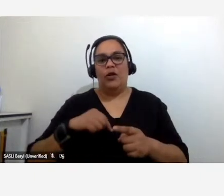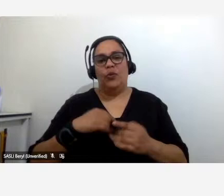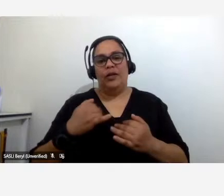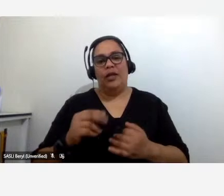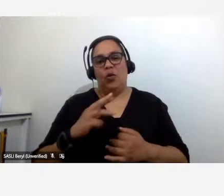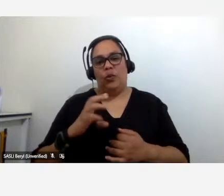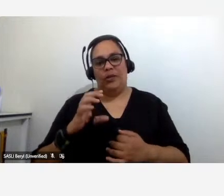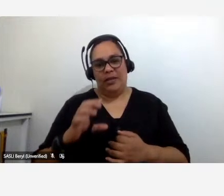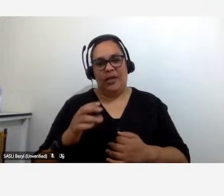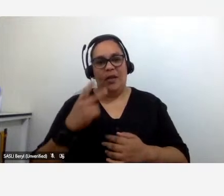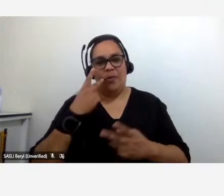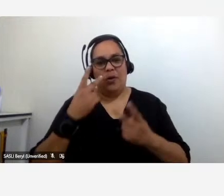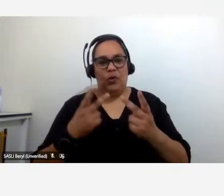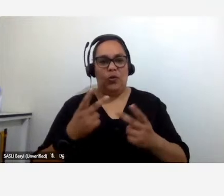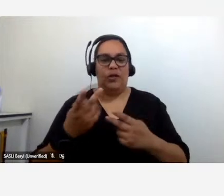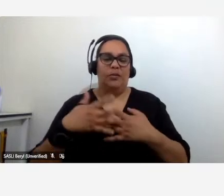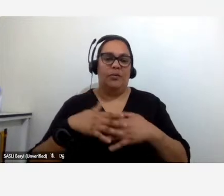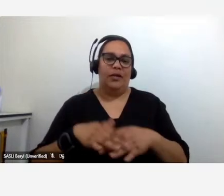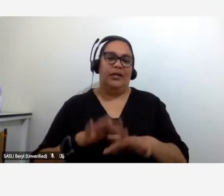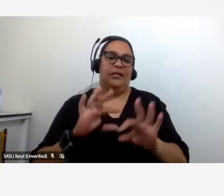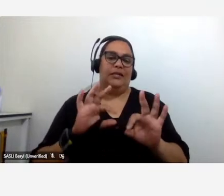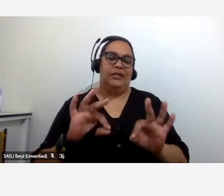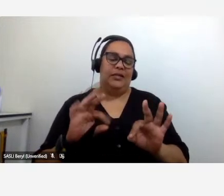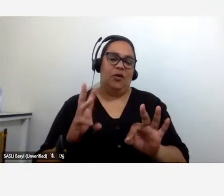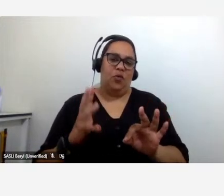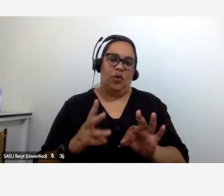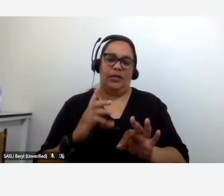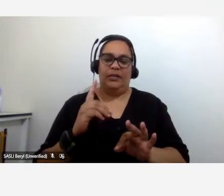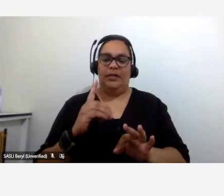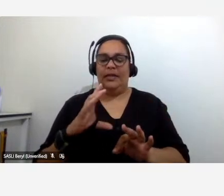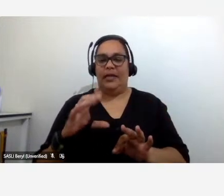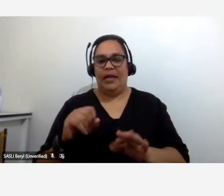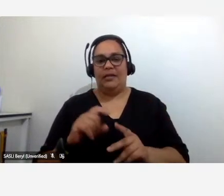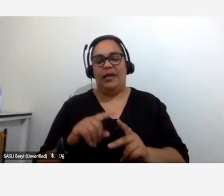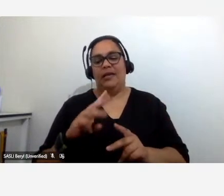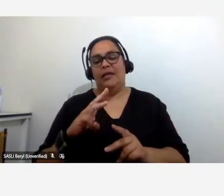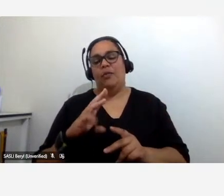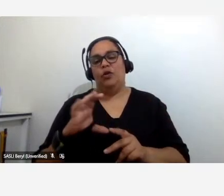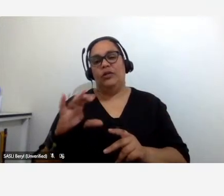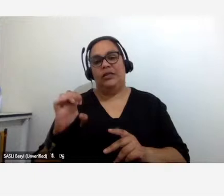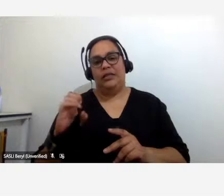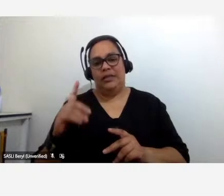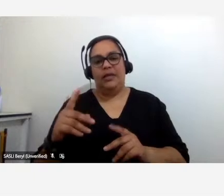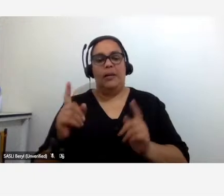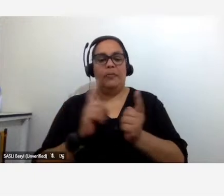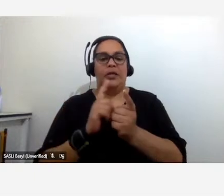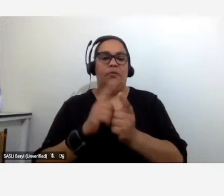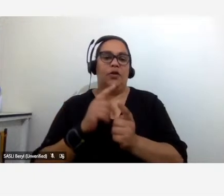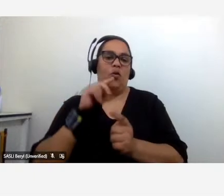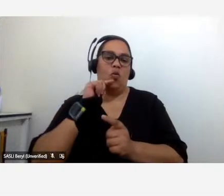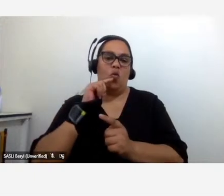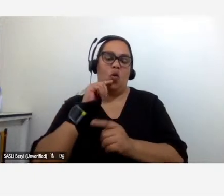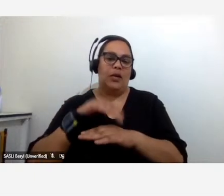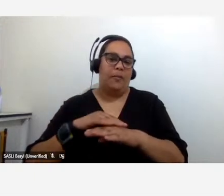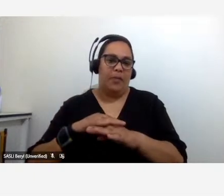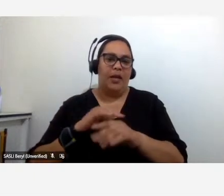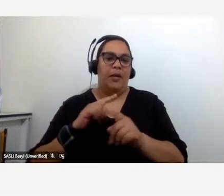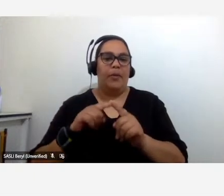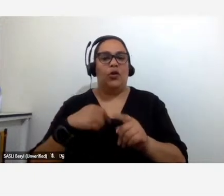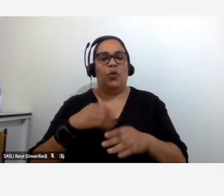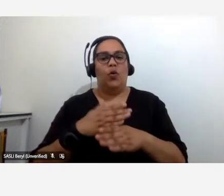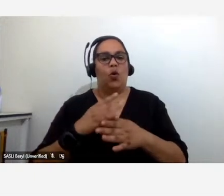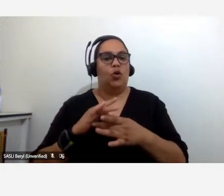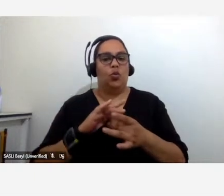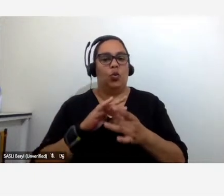Cape, looking at the implementation of that. DCAS and the WCD meets on a quarterly basis, and we then work